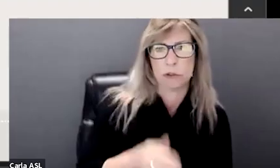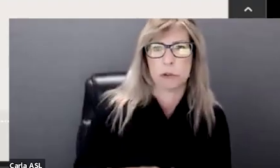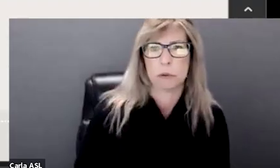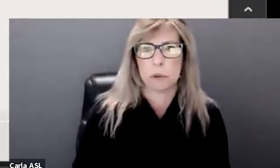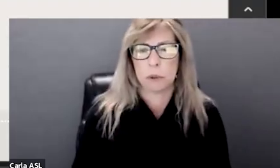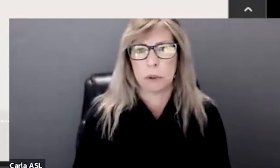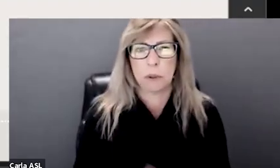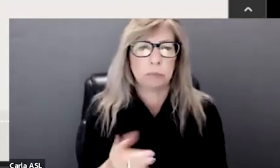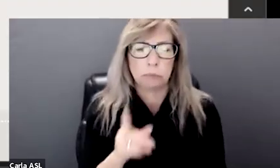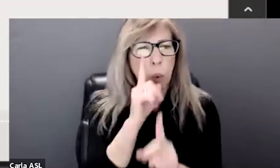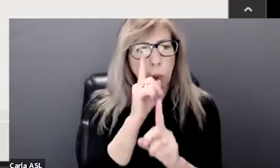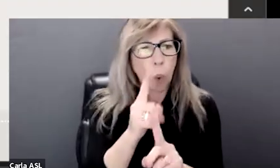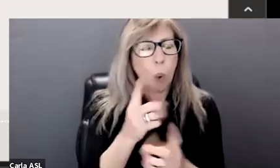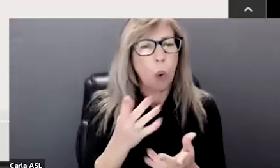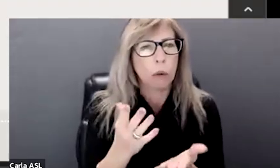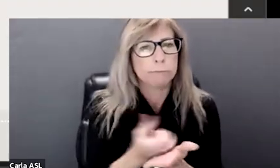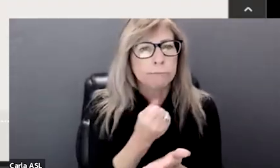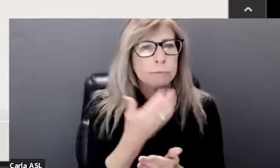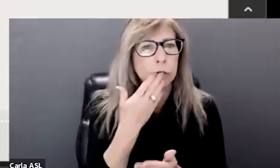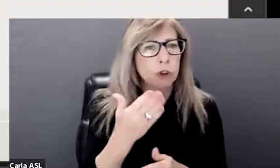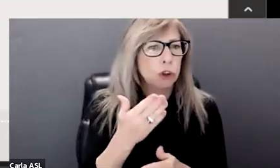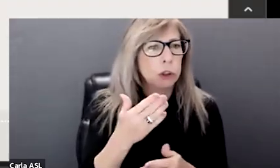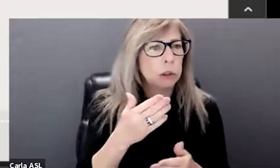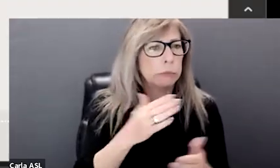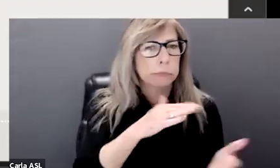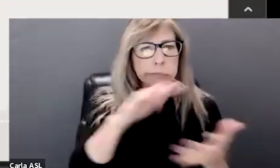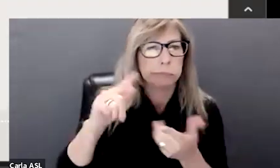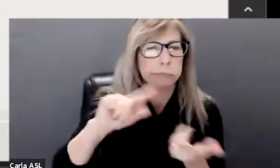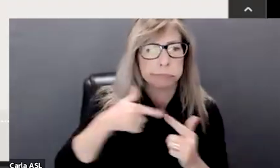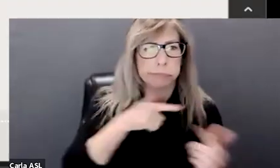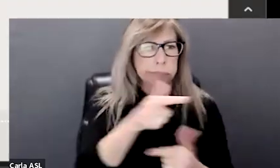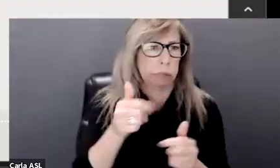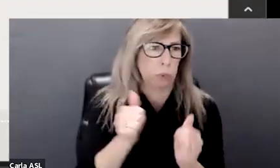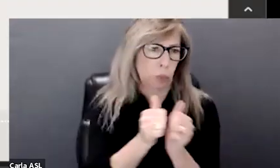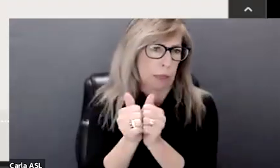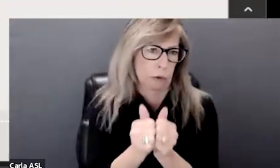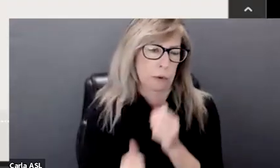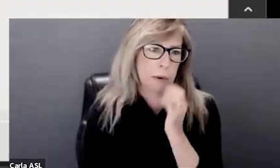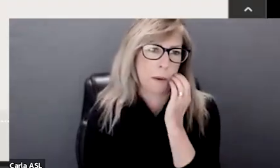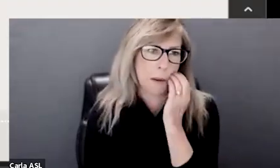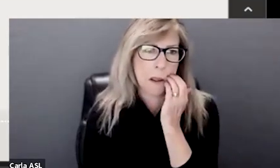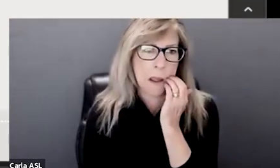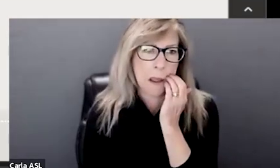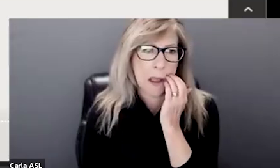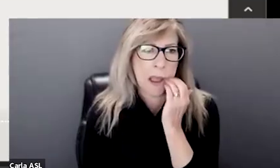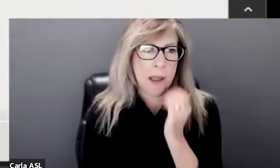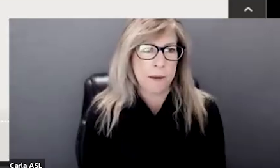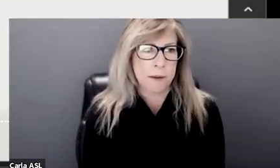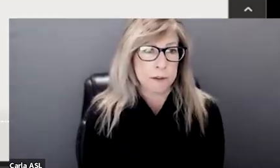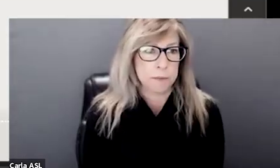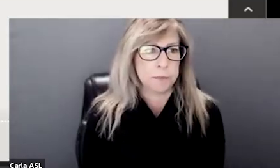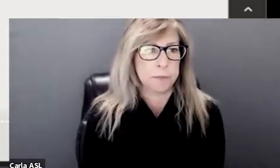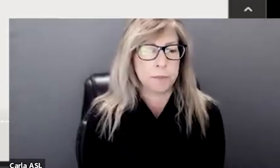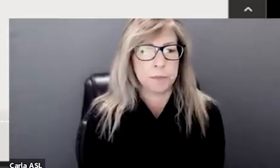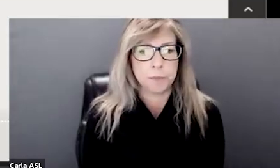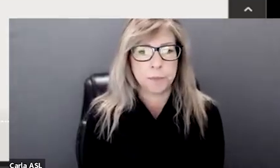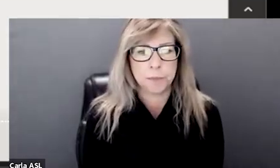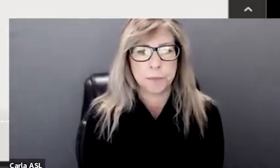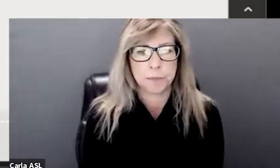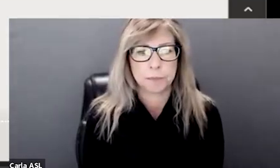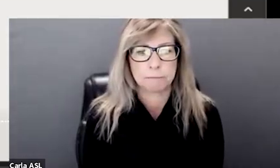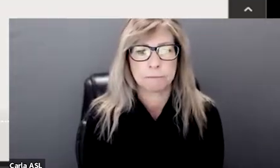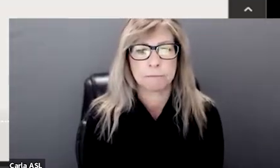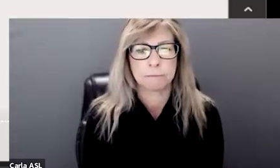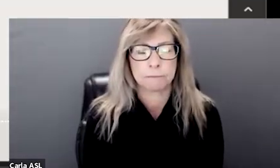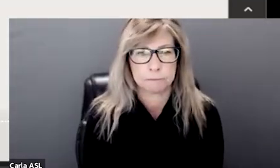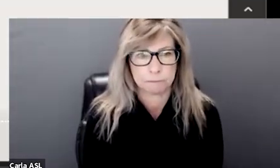to make best use of our time while we're together. Okay, so we will get started. The intended outcomes of this